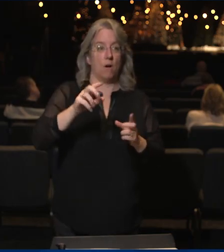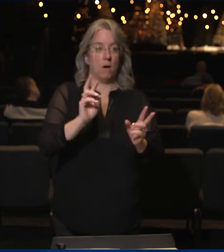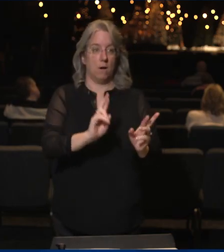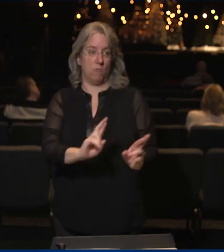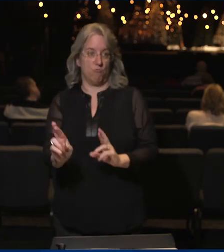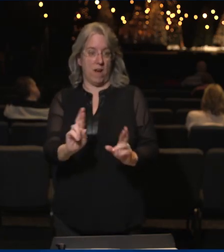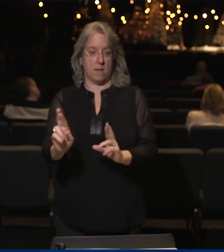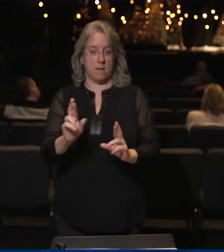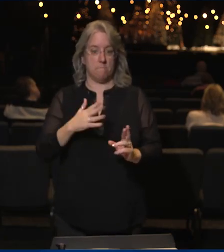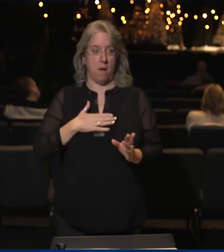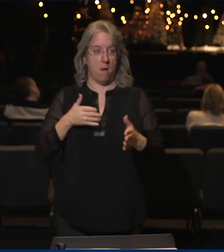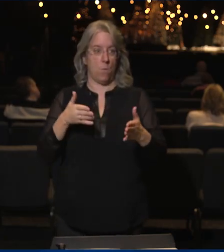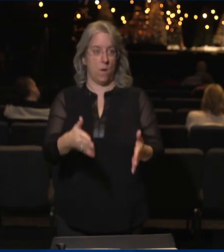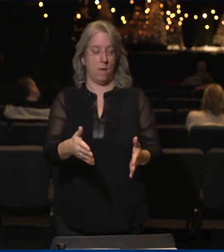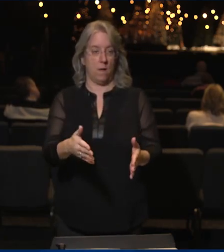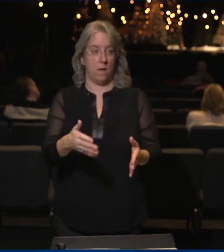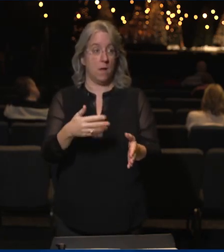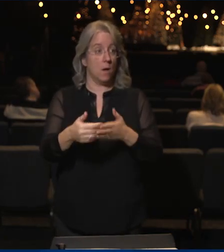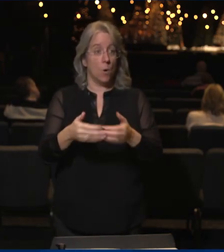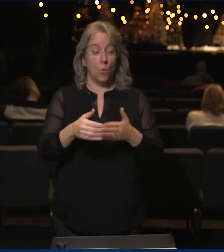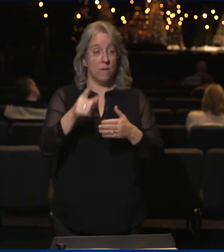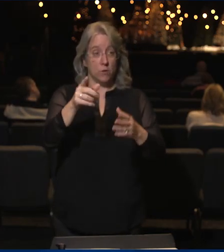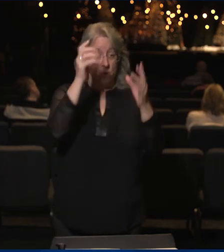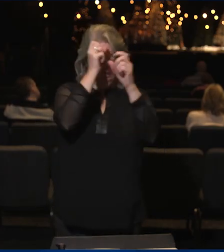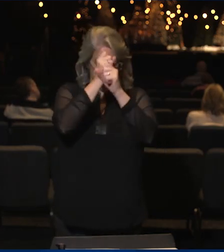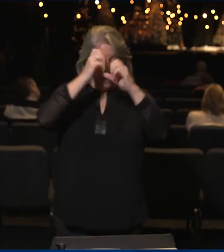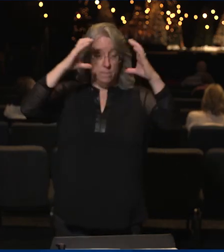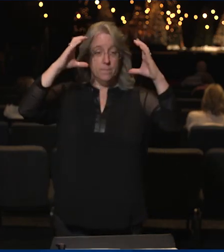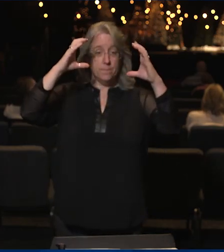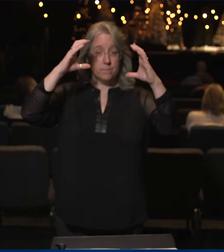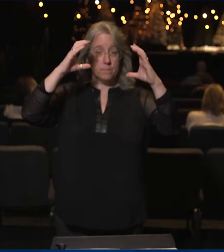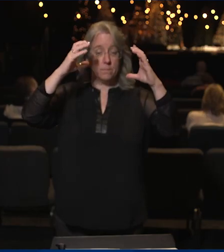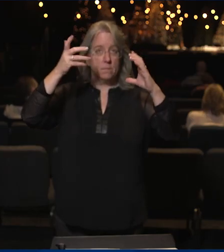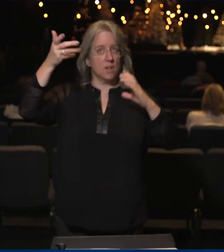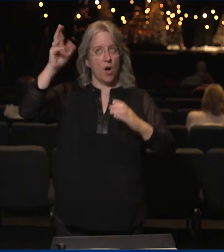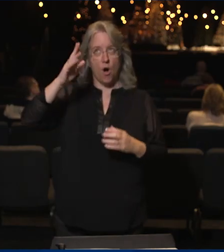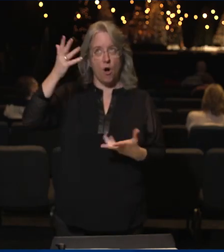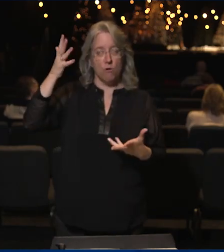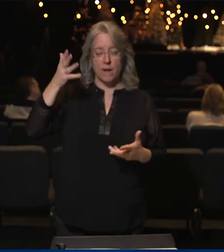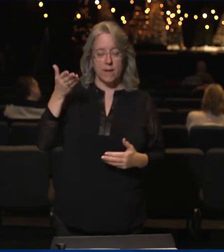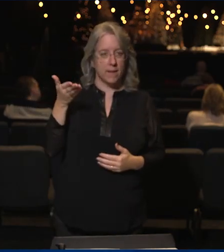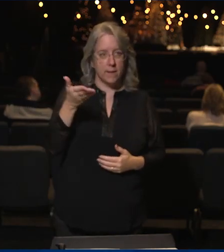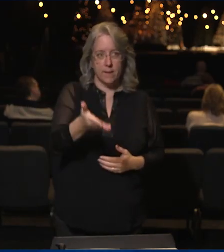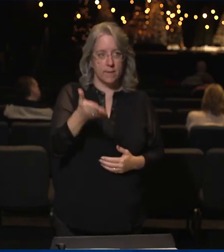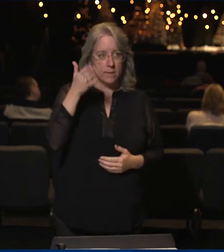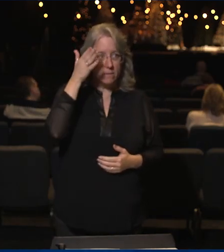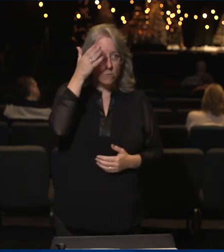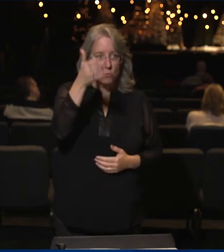So whatever it is you're imagining, God has gone into my future to prepare the way.